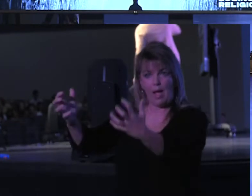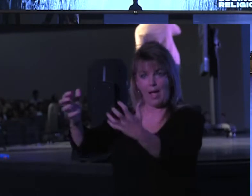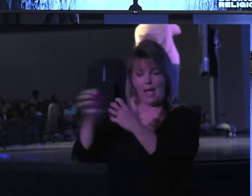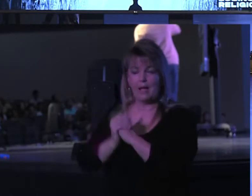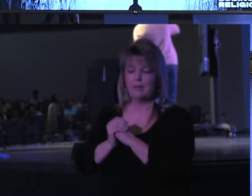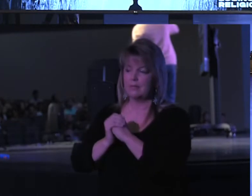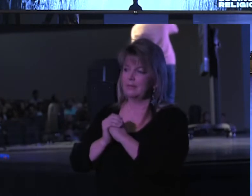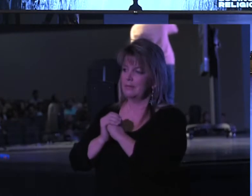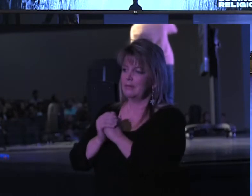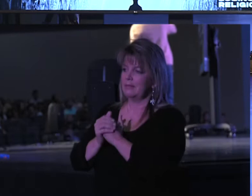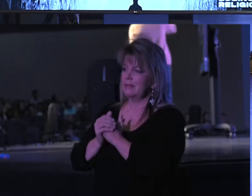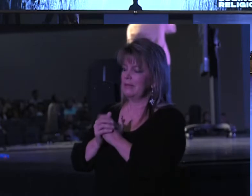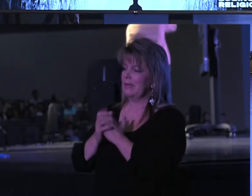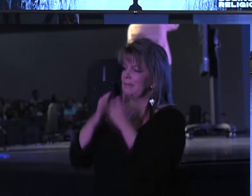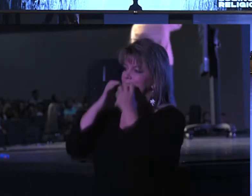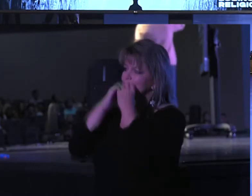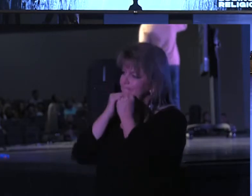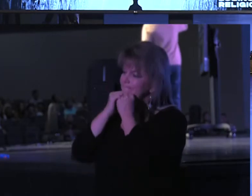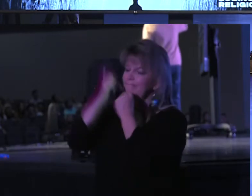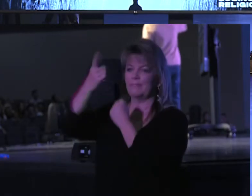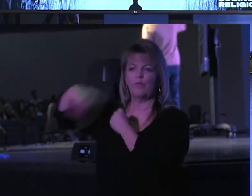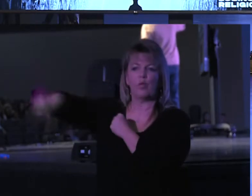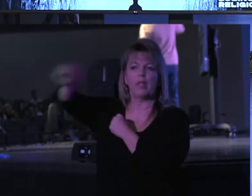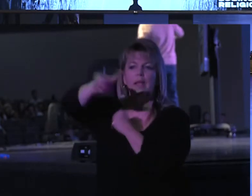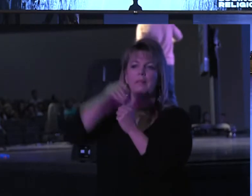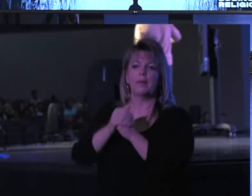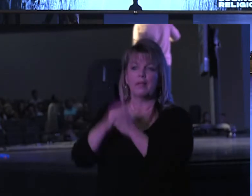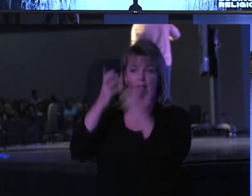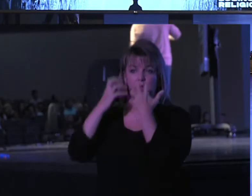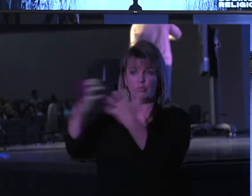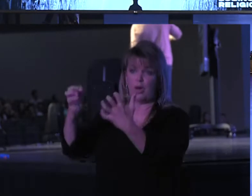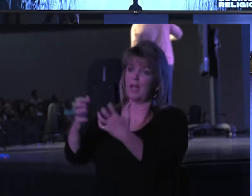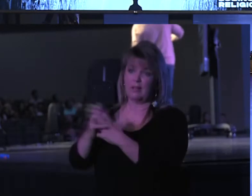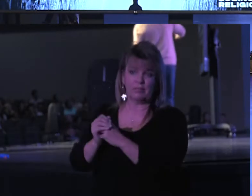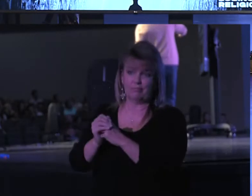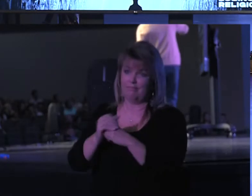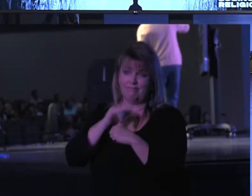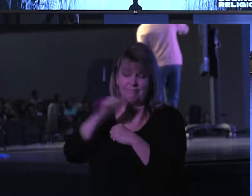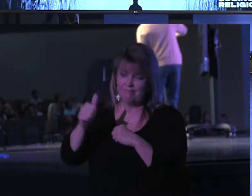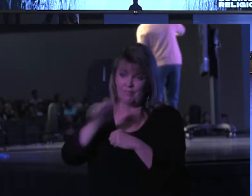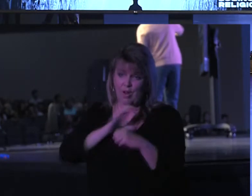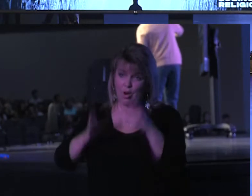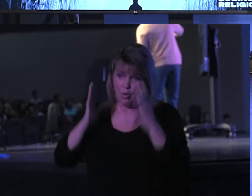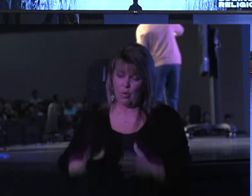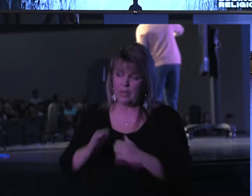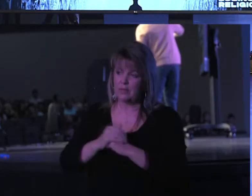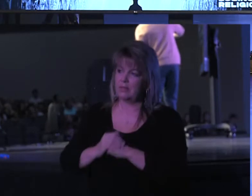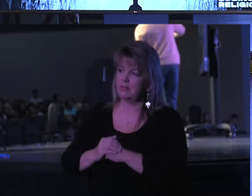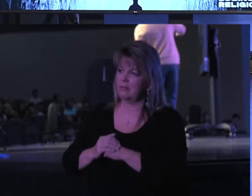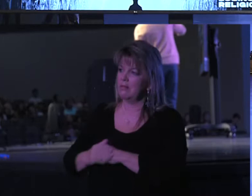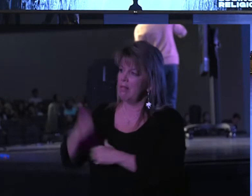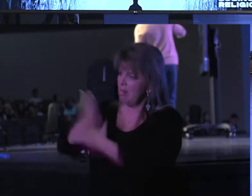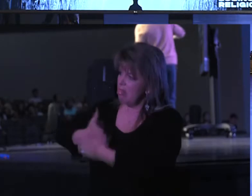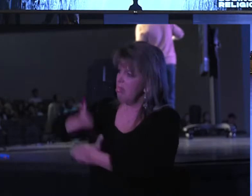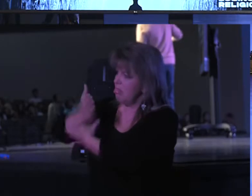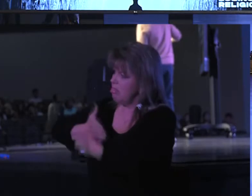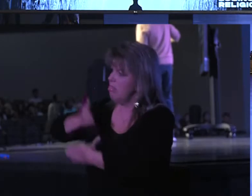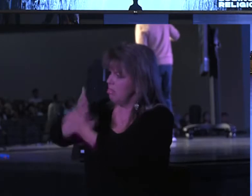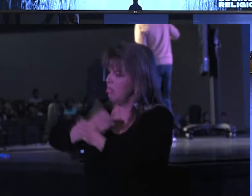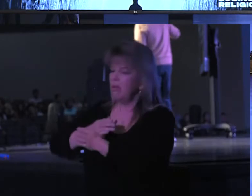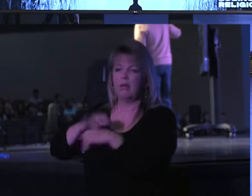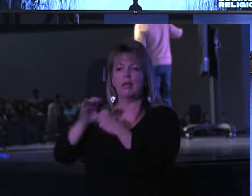compassion for them. Now, these crowds were lost spiritually. because they were harassed and helpless like